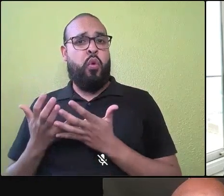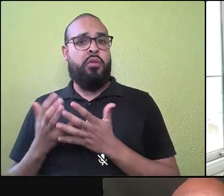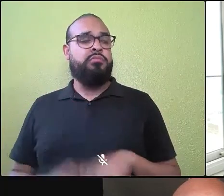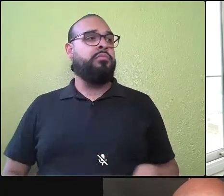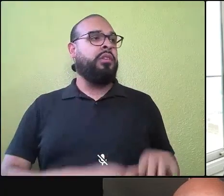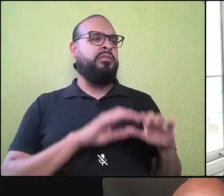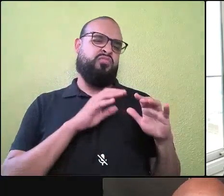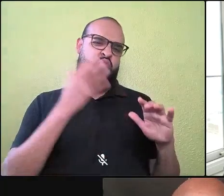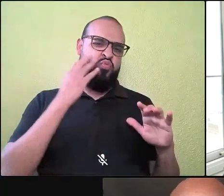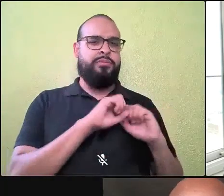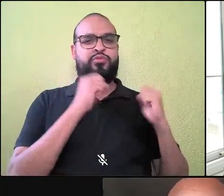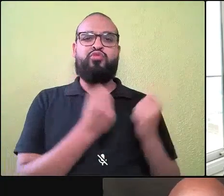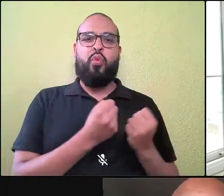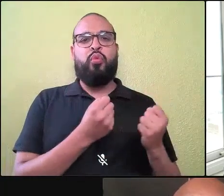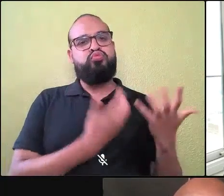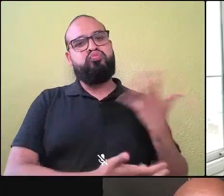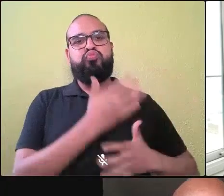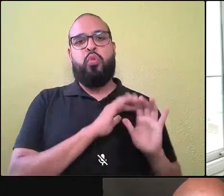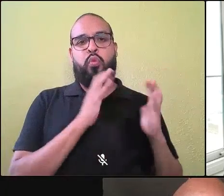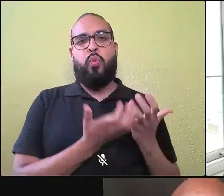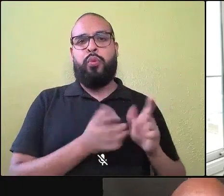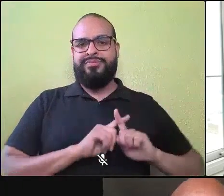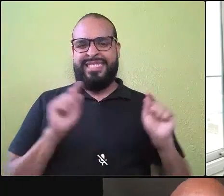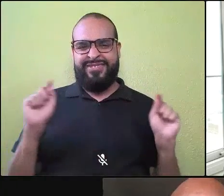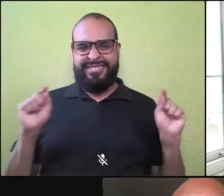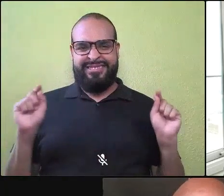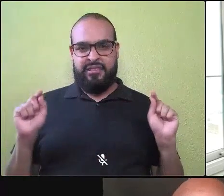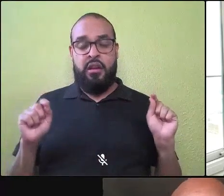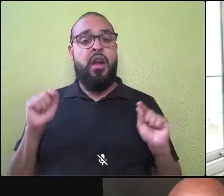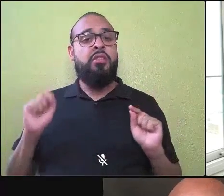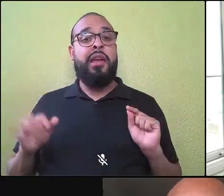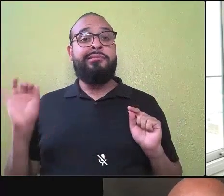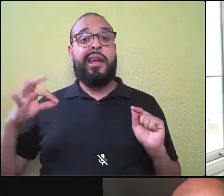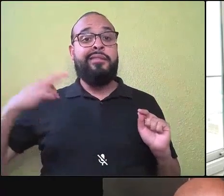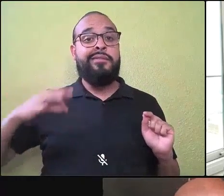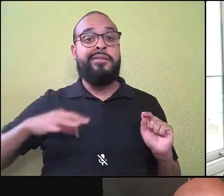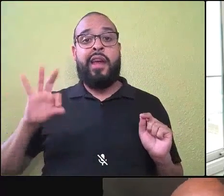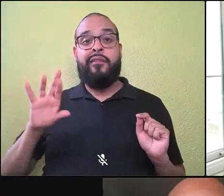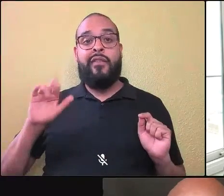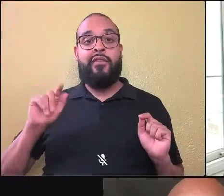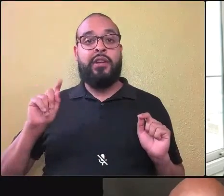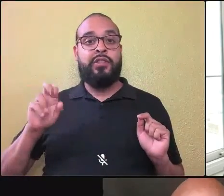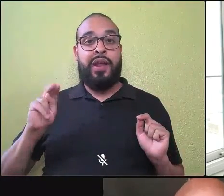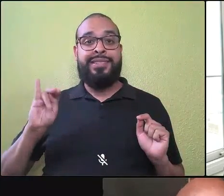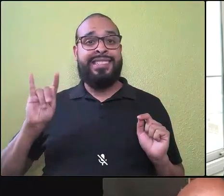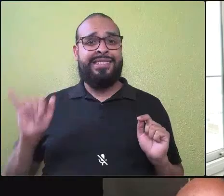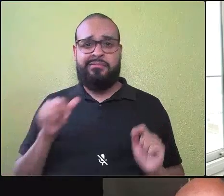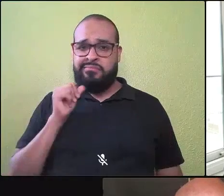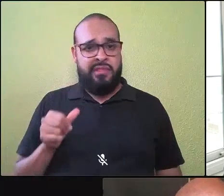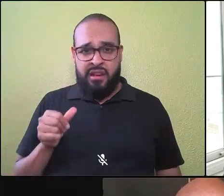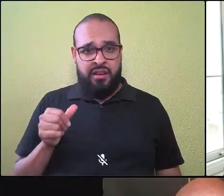your, it's intentionally like a black organization like the 100 or something like